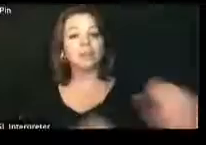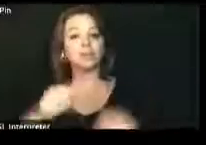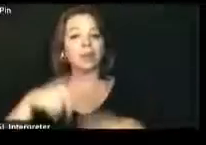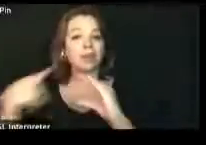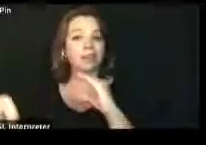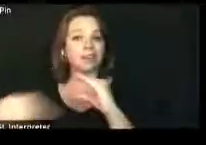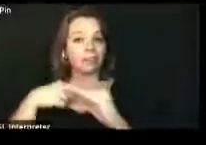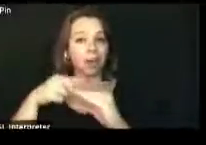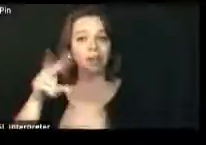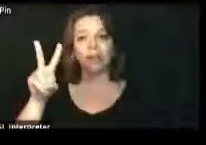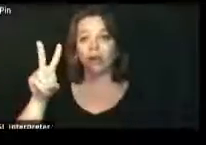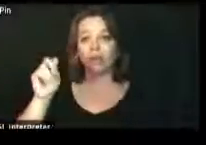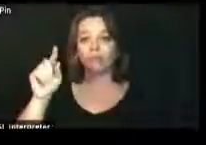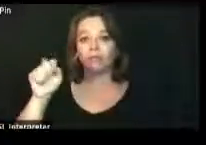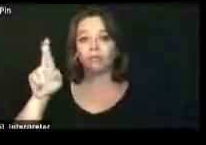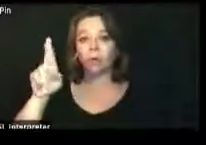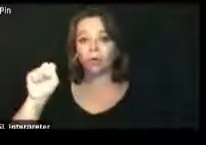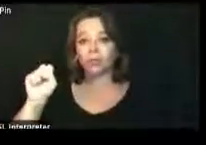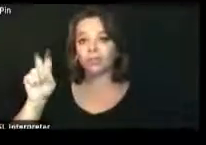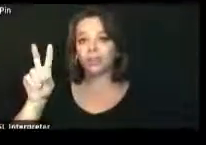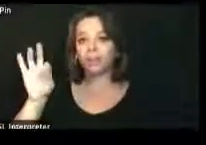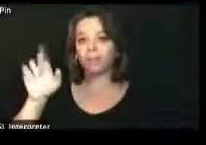at